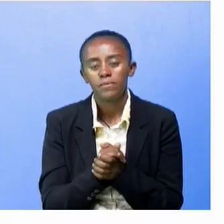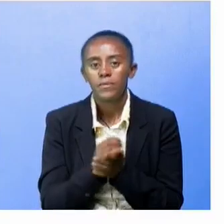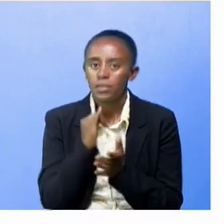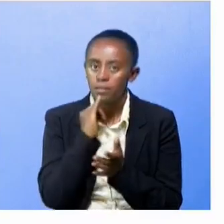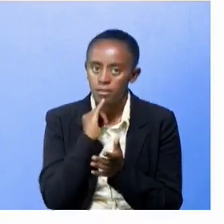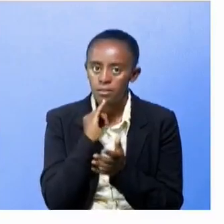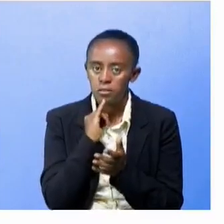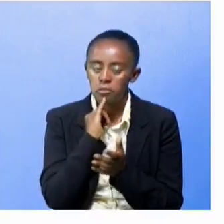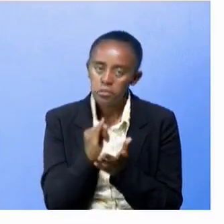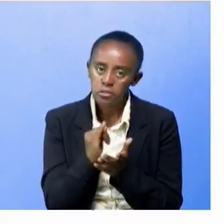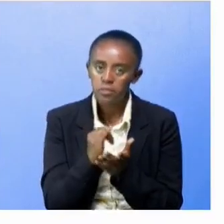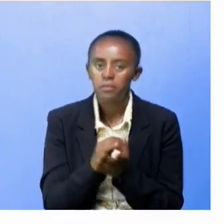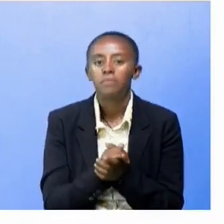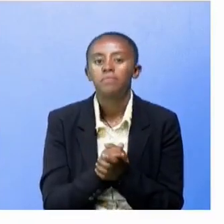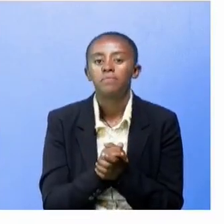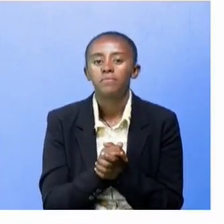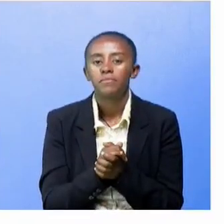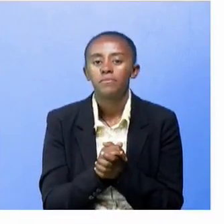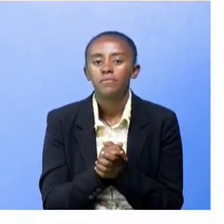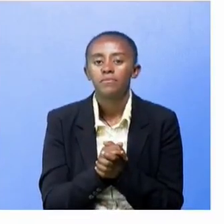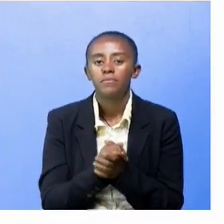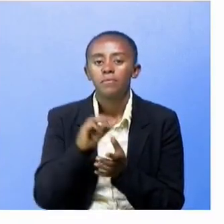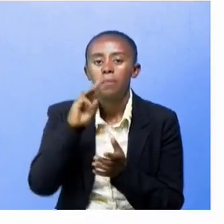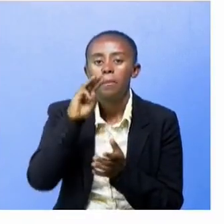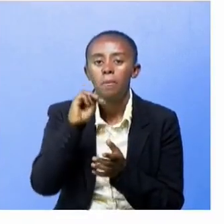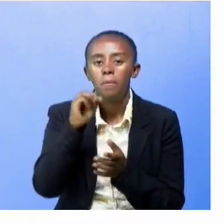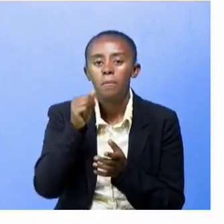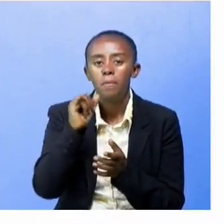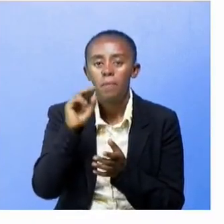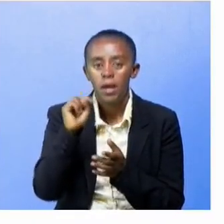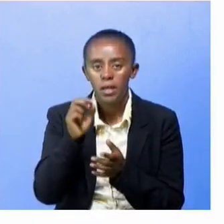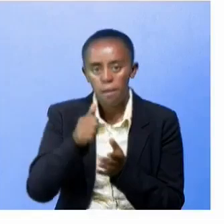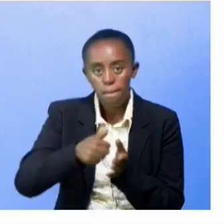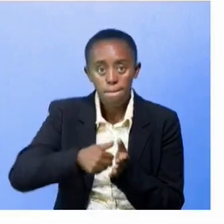is the main